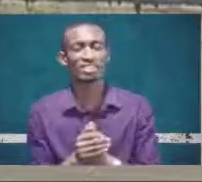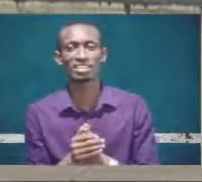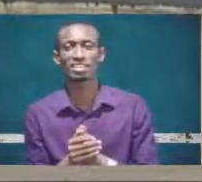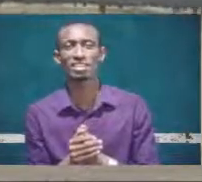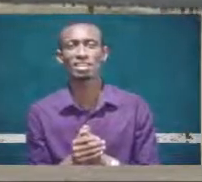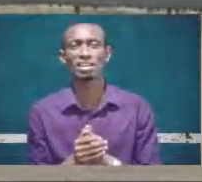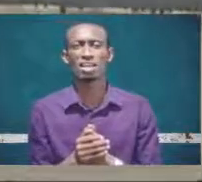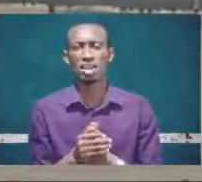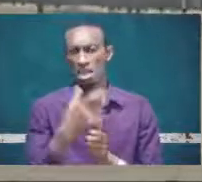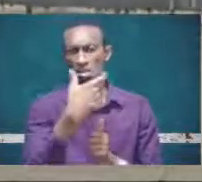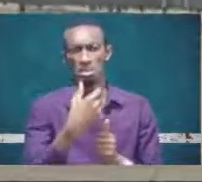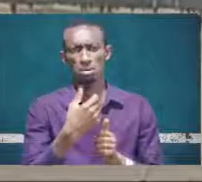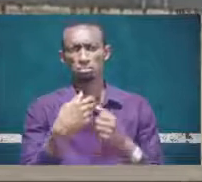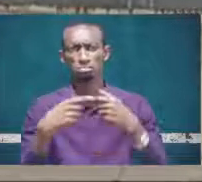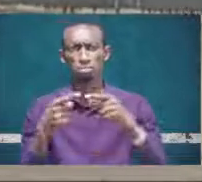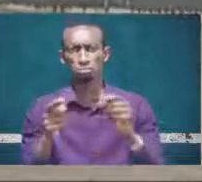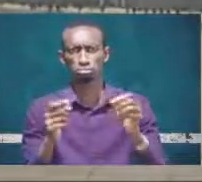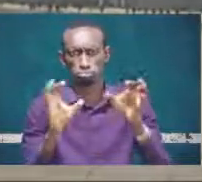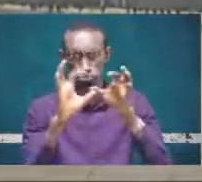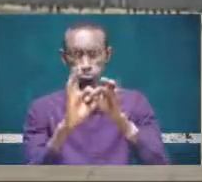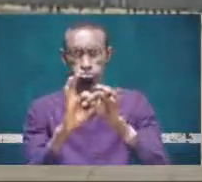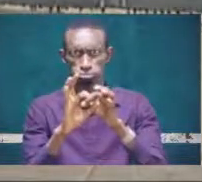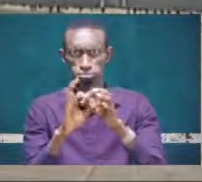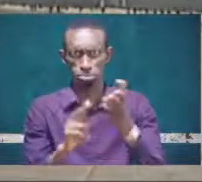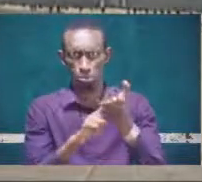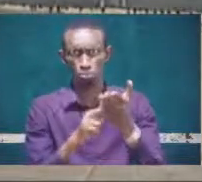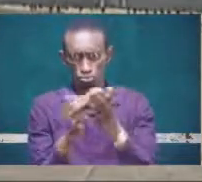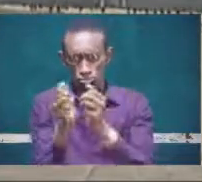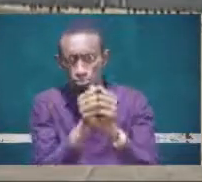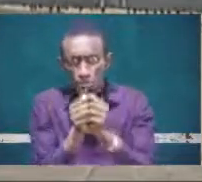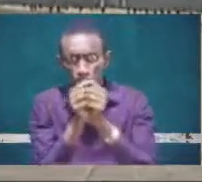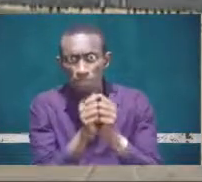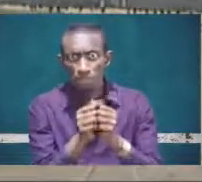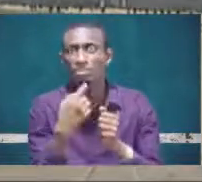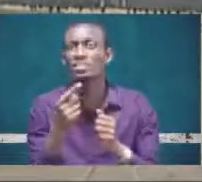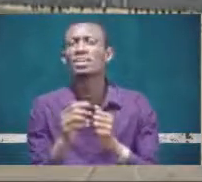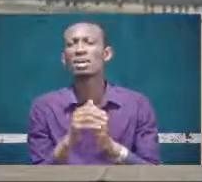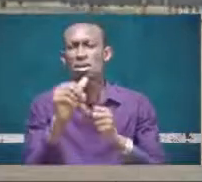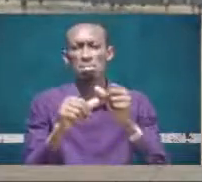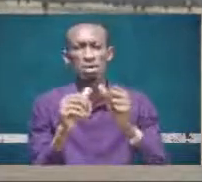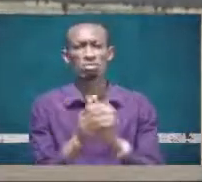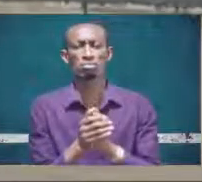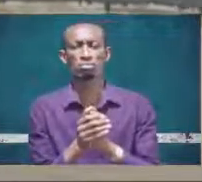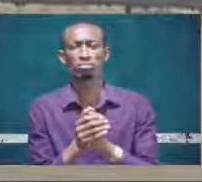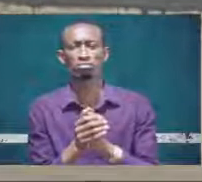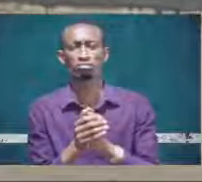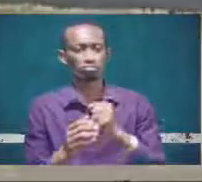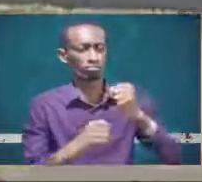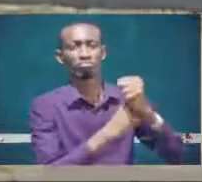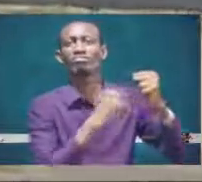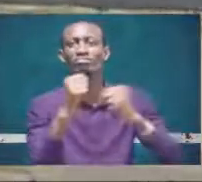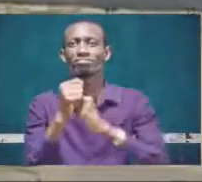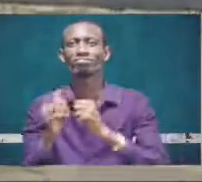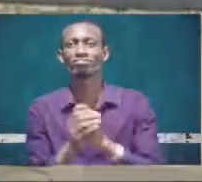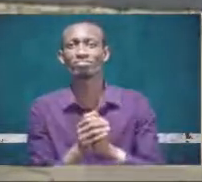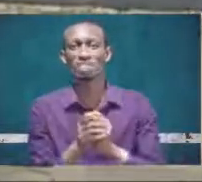used together. Goods that are used together. Meaning that we talked about complementary goods. Complementary goods are goods that